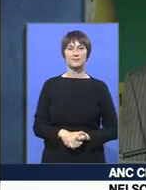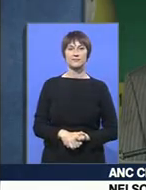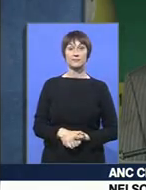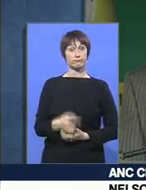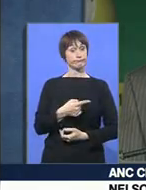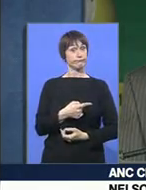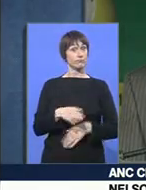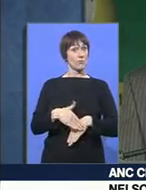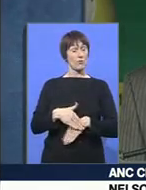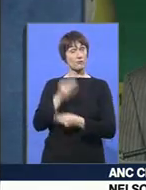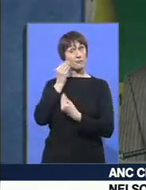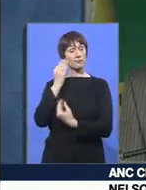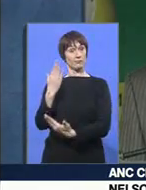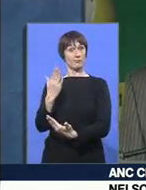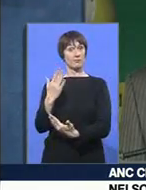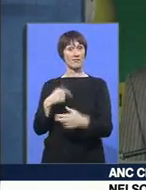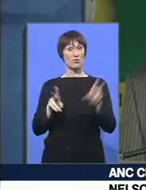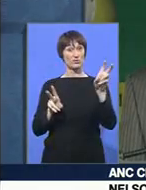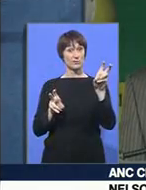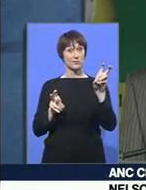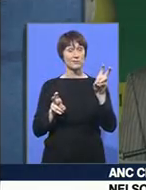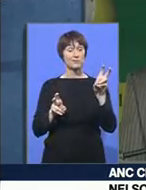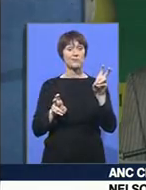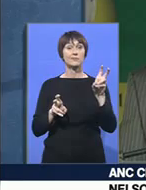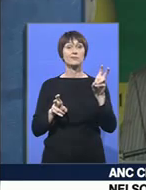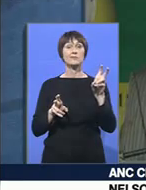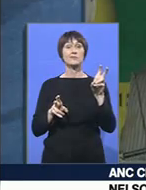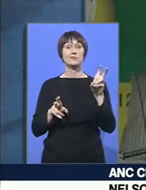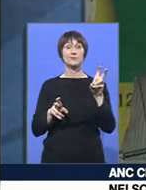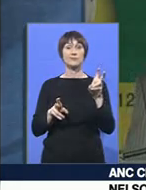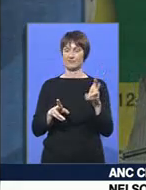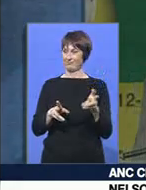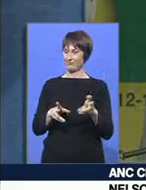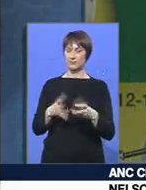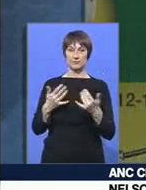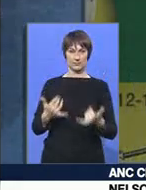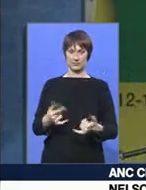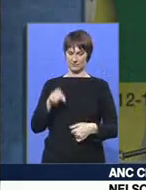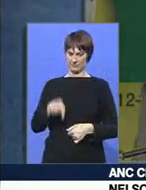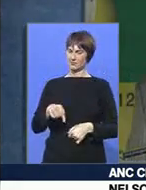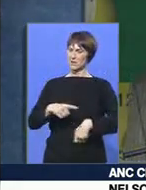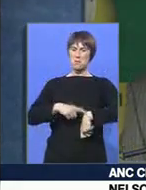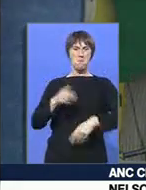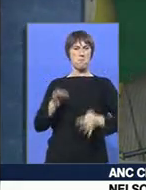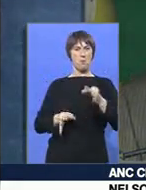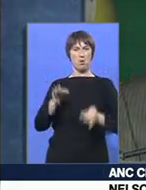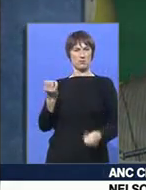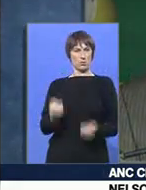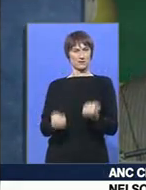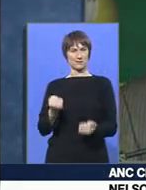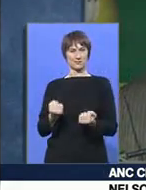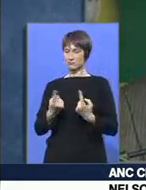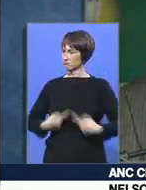He said, and I quote, "In a political trial such as this